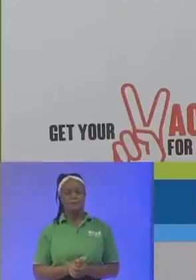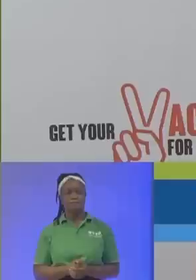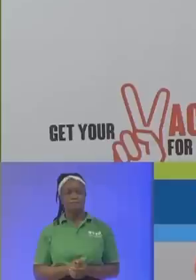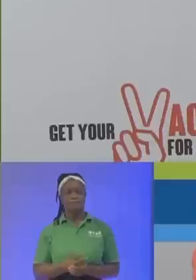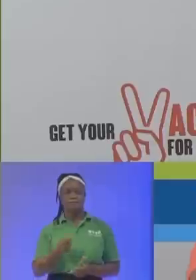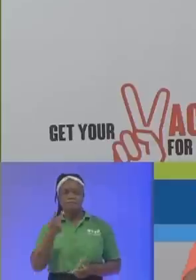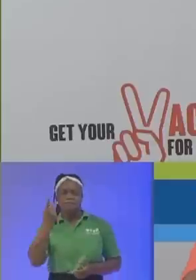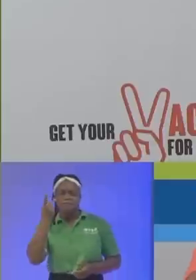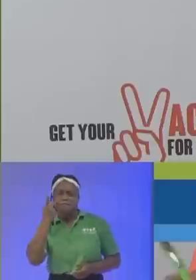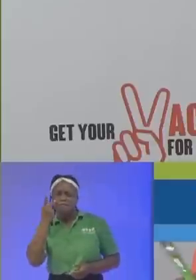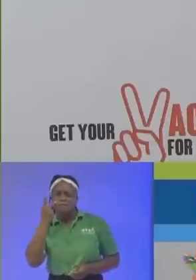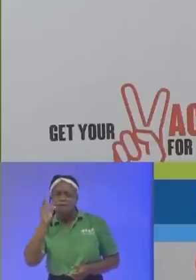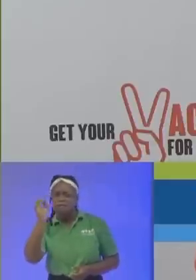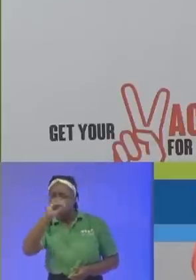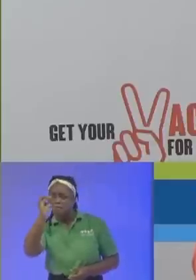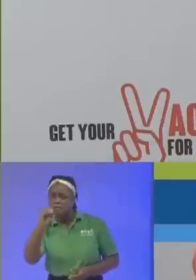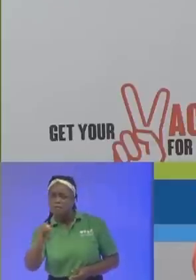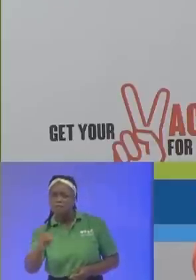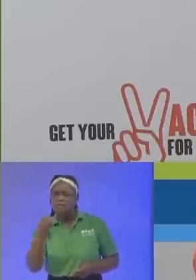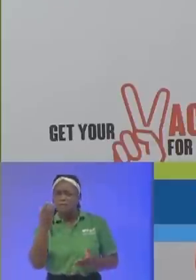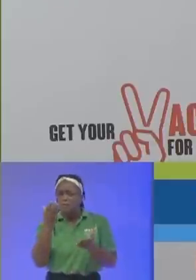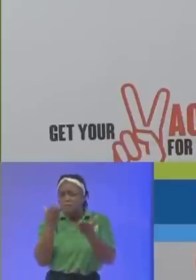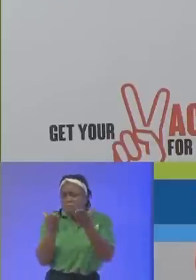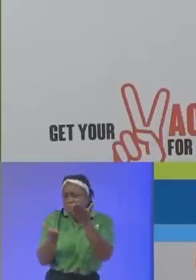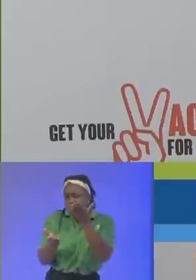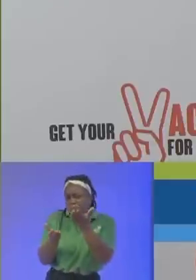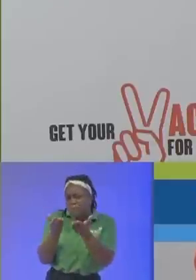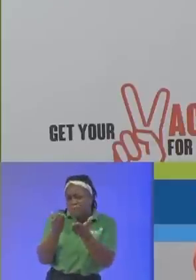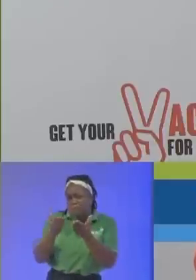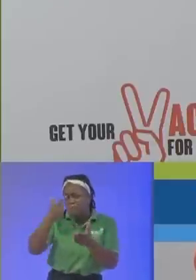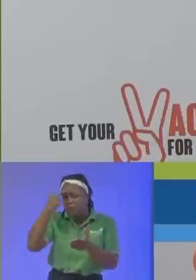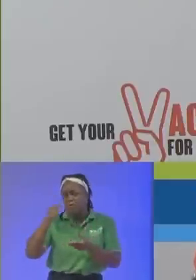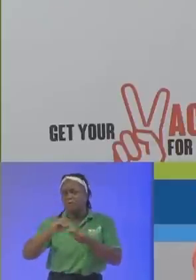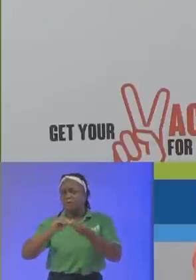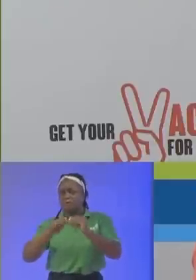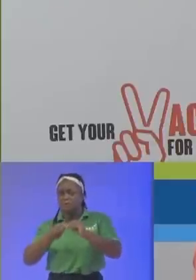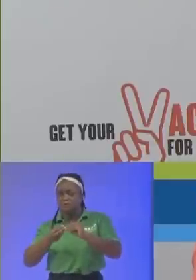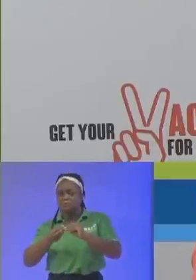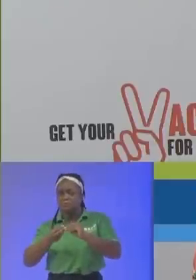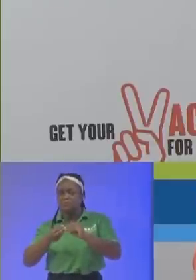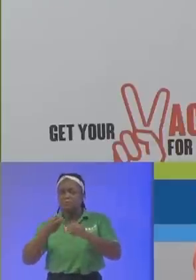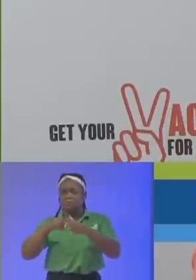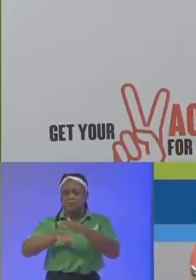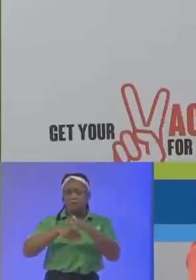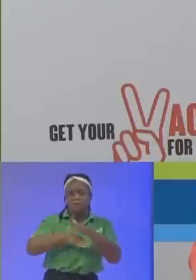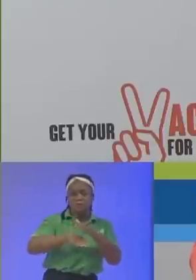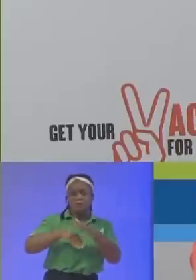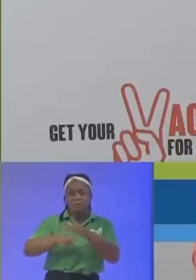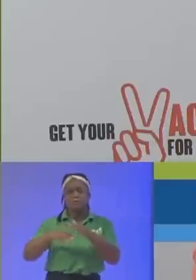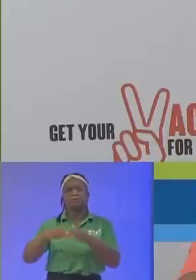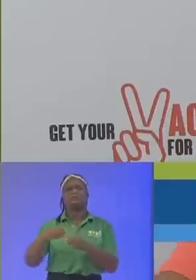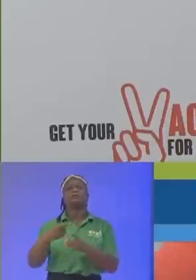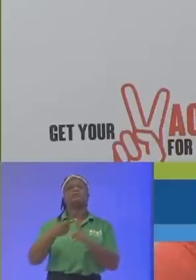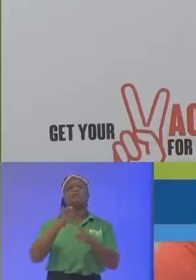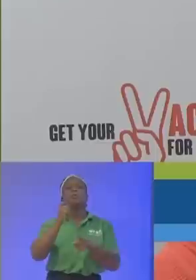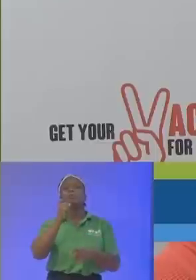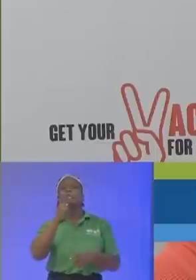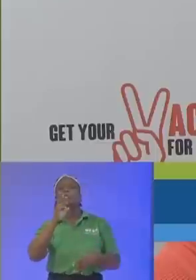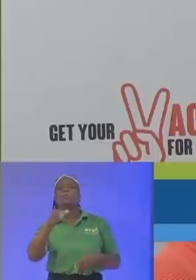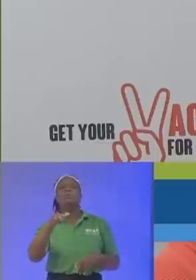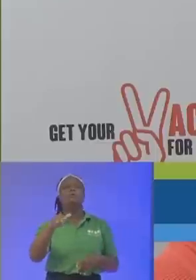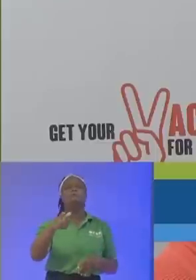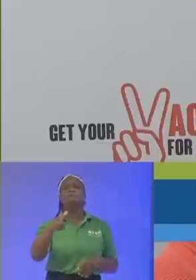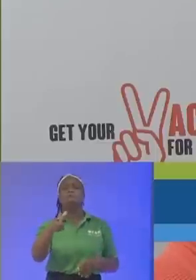it be maybe that because of that number of babies being born to Venezuelan mothers, that maybe there's a lack of understanding